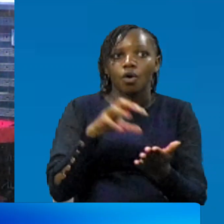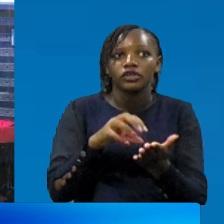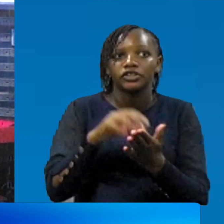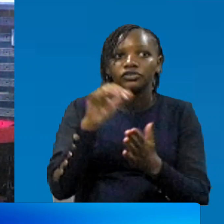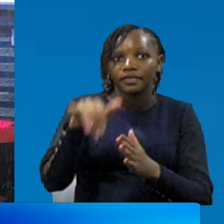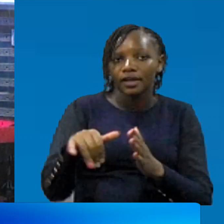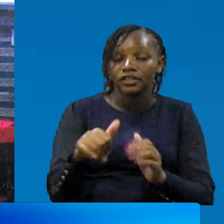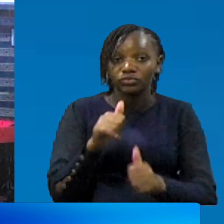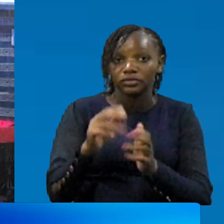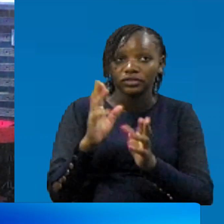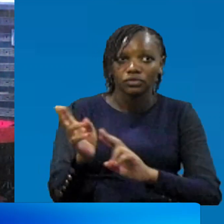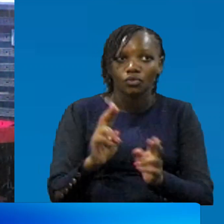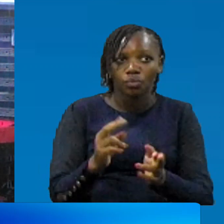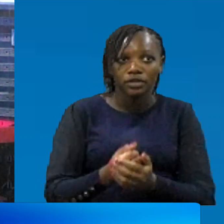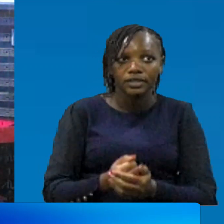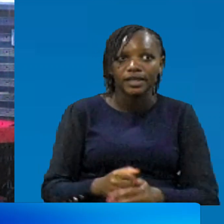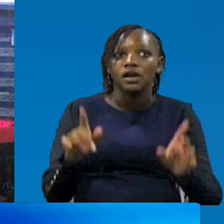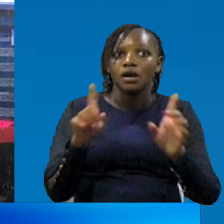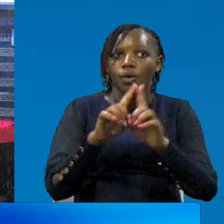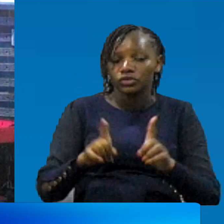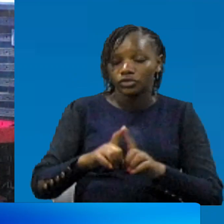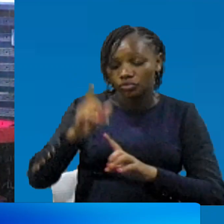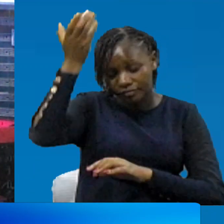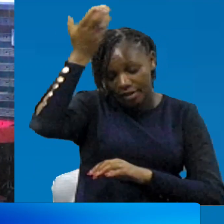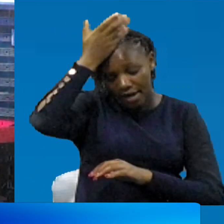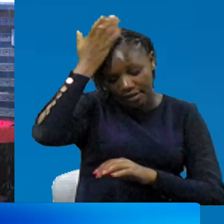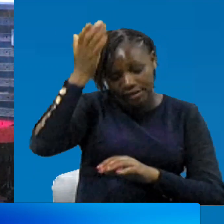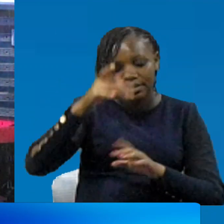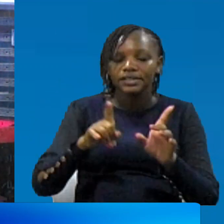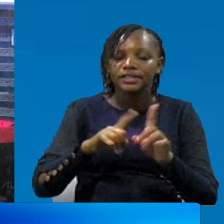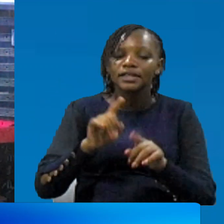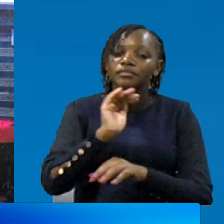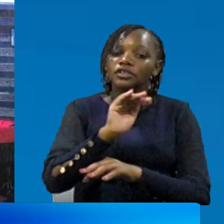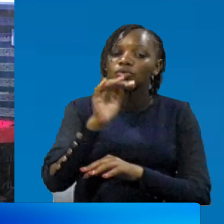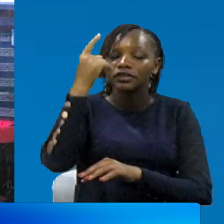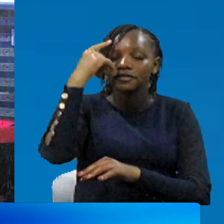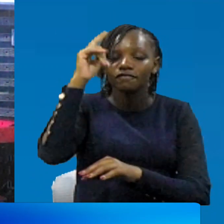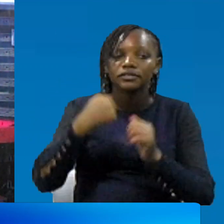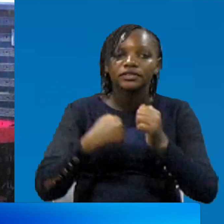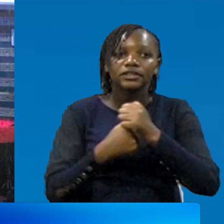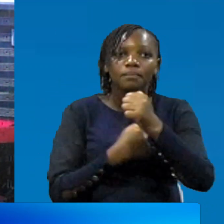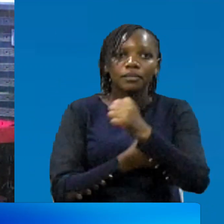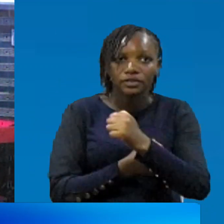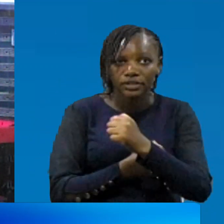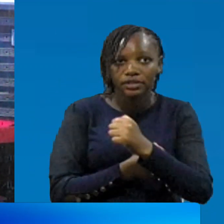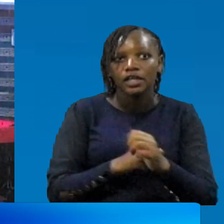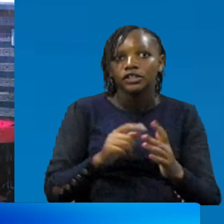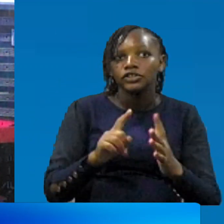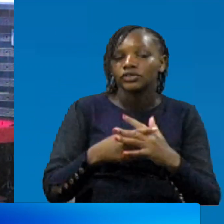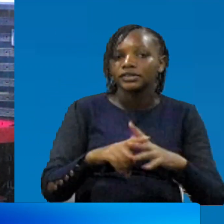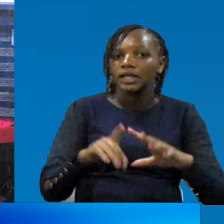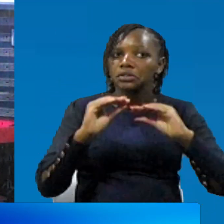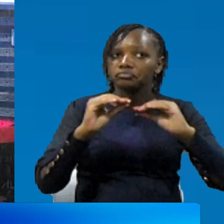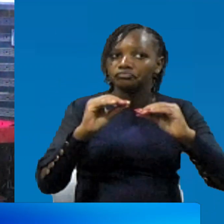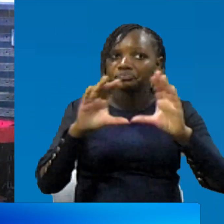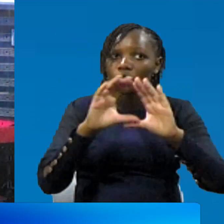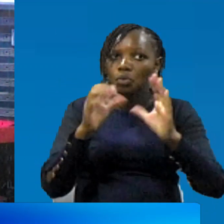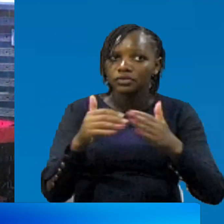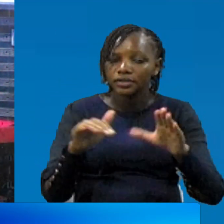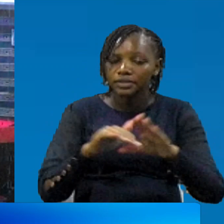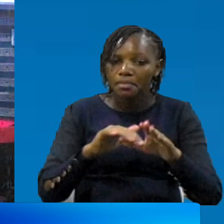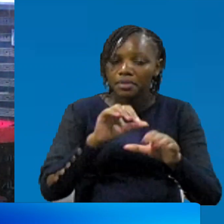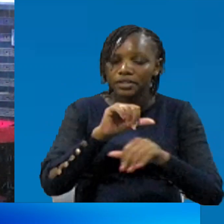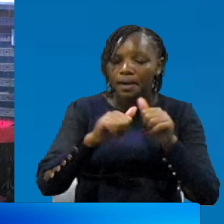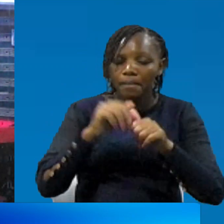is now common. The psychiatric nurse also asked for support to start sensitizing community